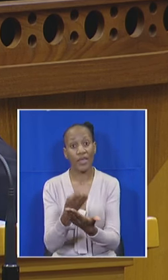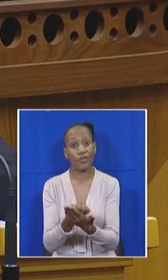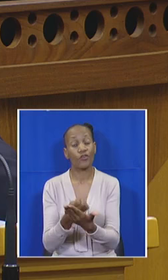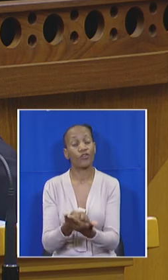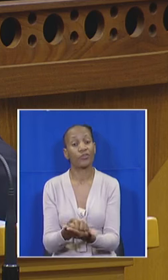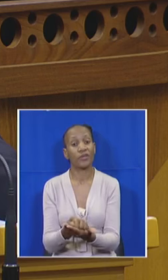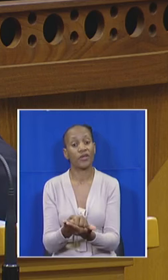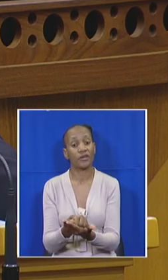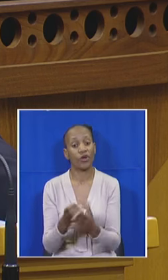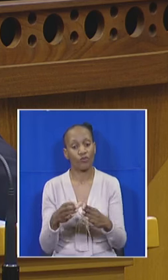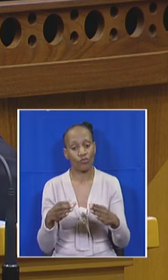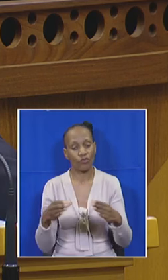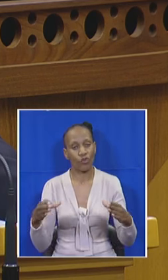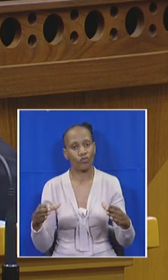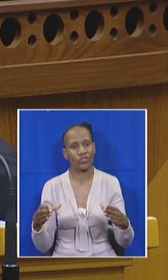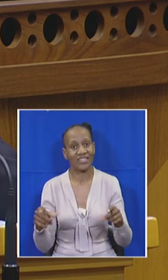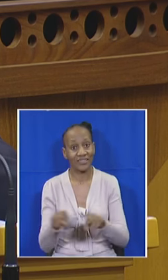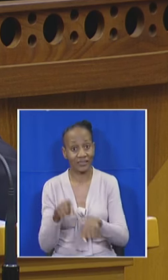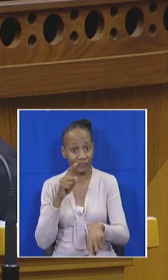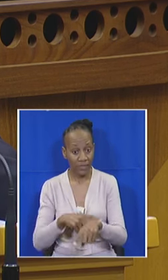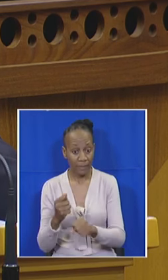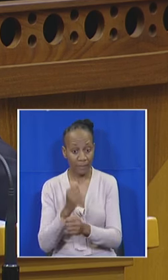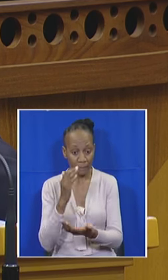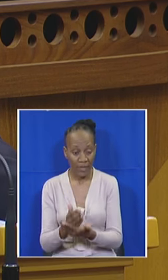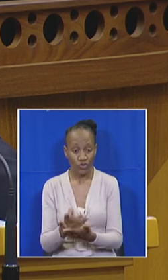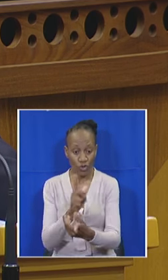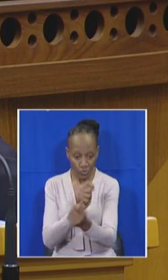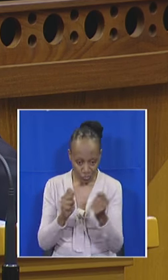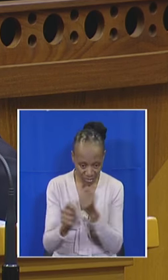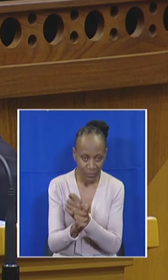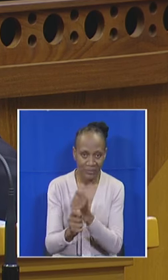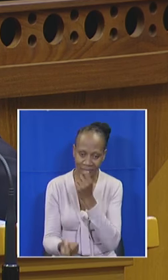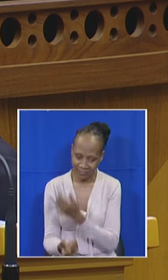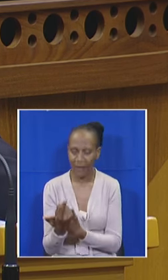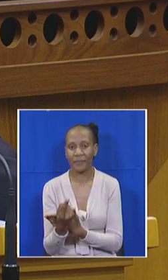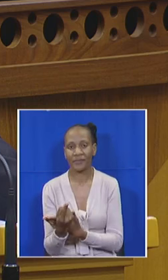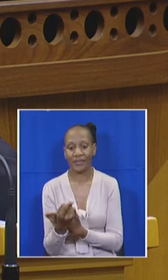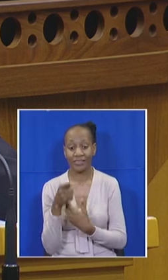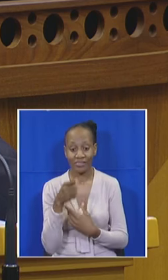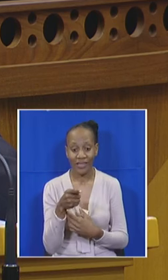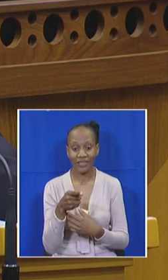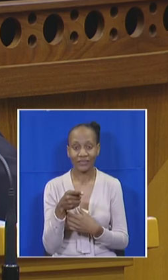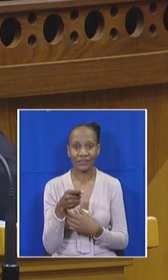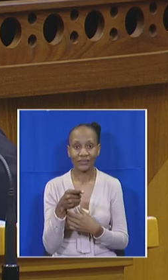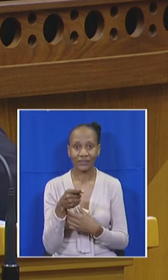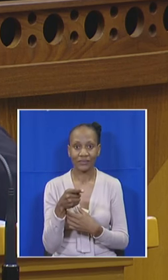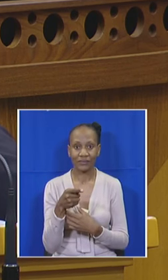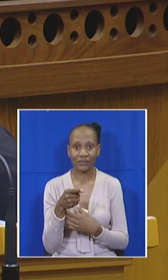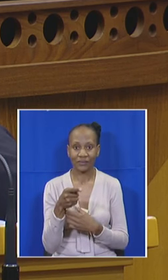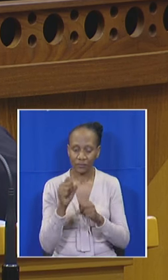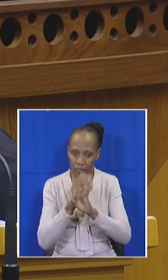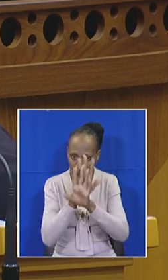in ensuring radical transformation is key, as outlined by Councillor Tau.